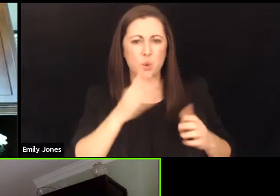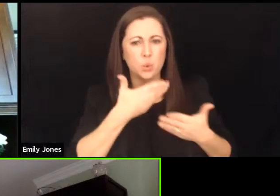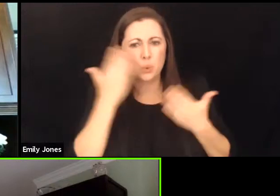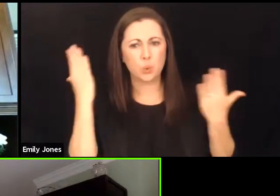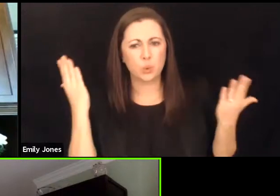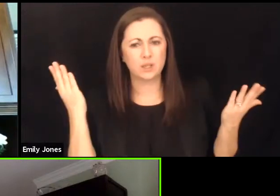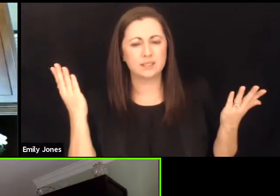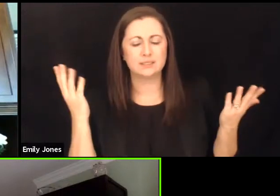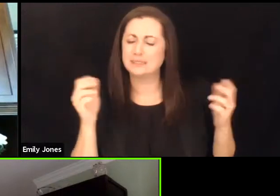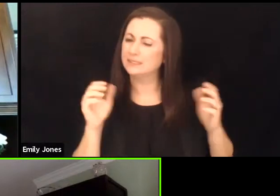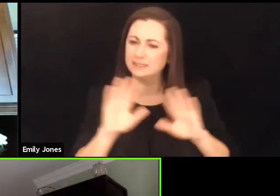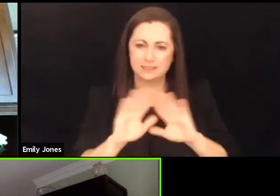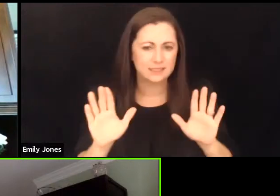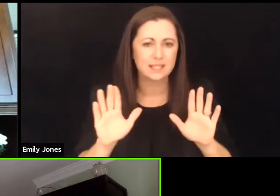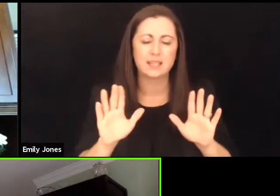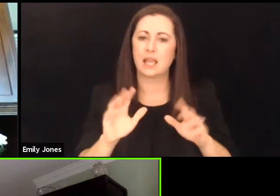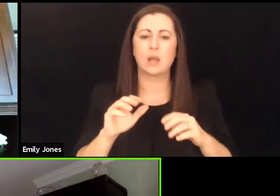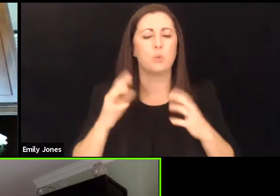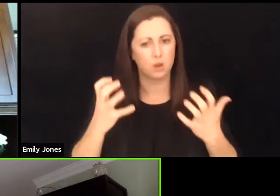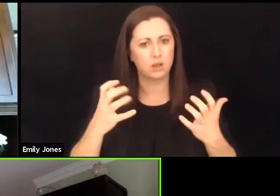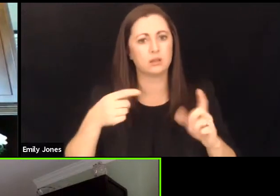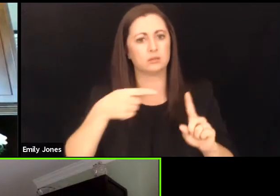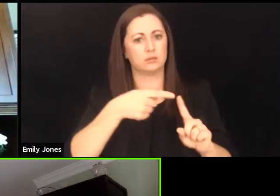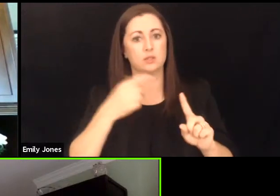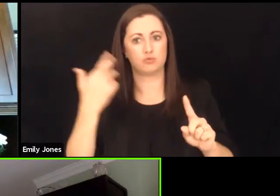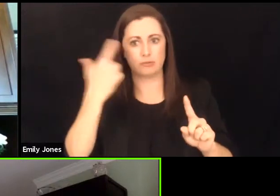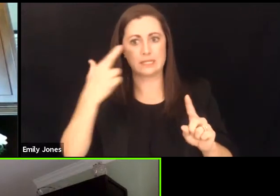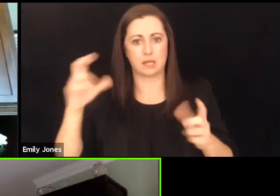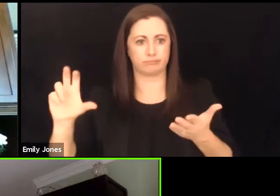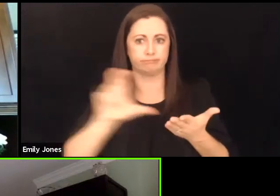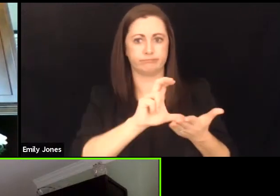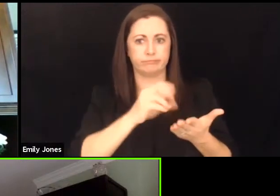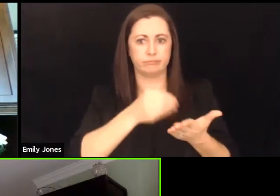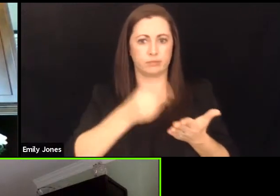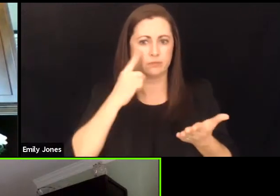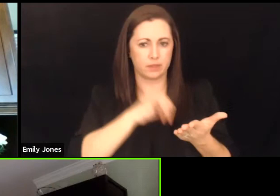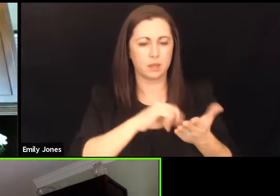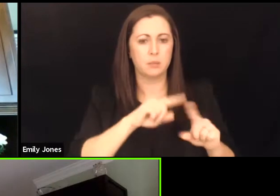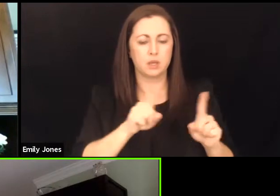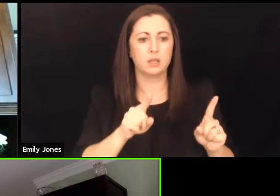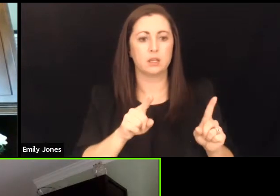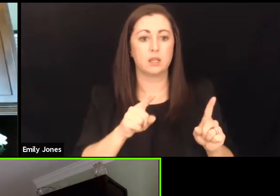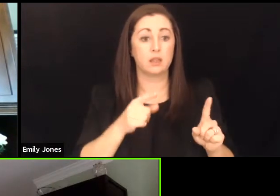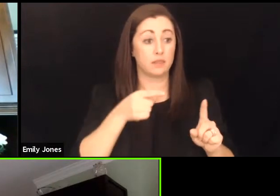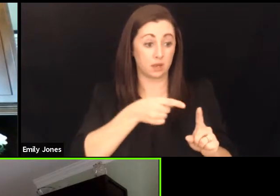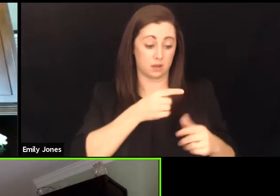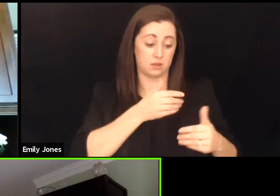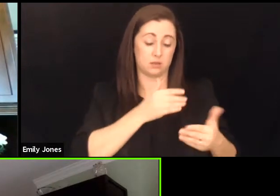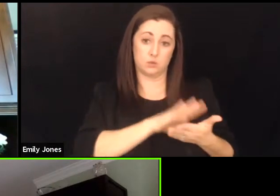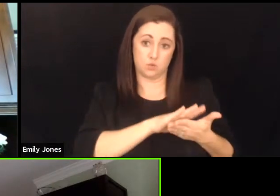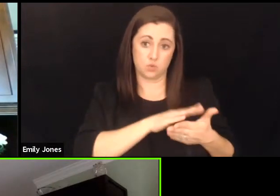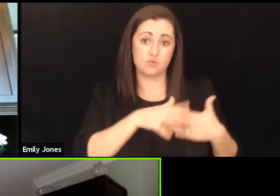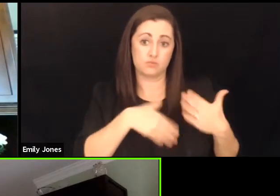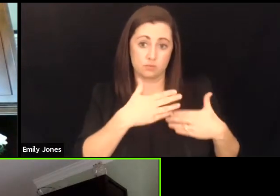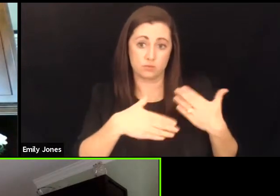Yes. So that's seamless kind of thing. So kids with disabilities, and then they can also think about post-secondary